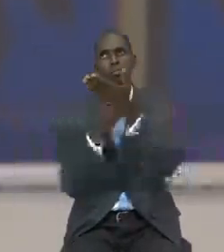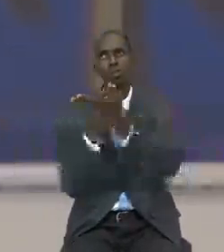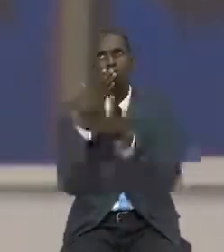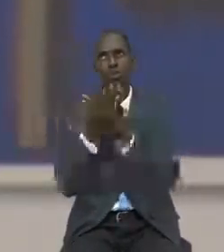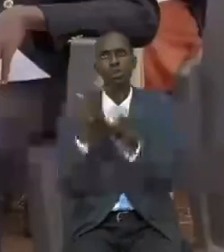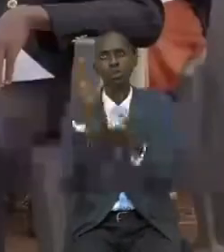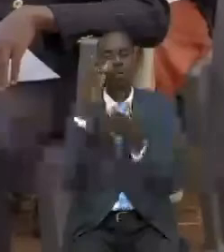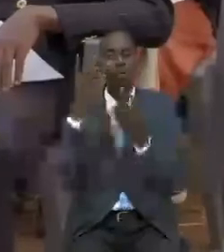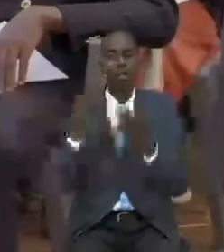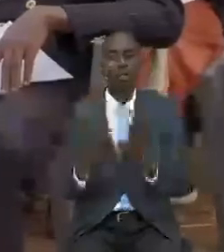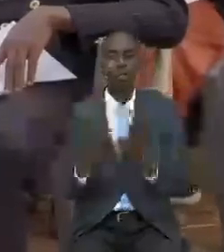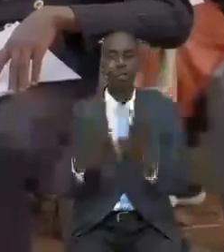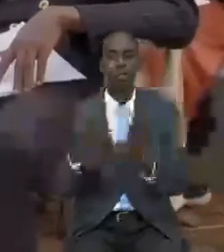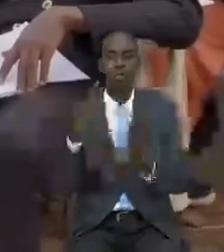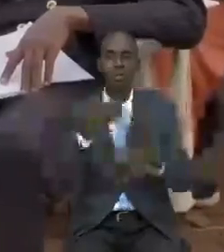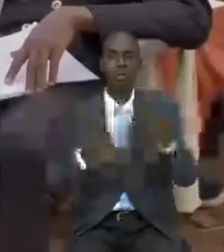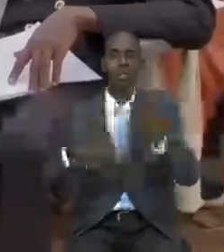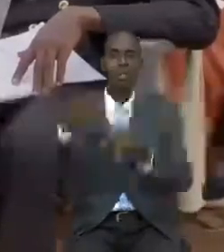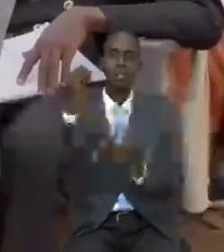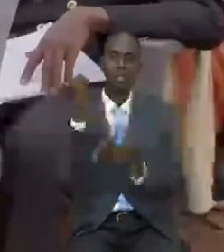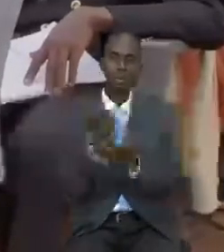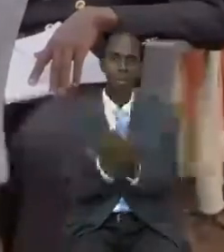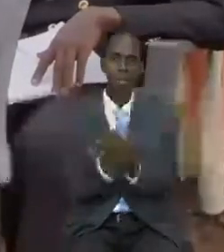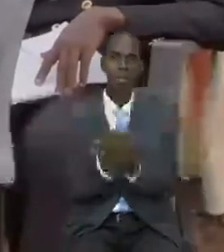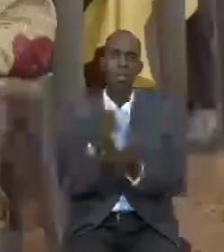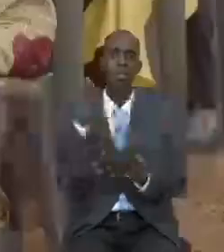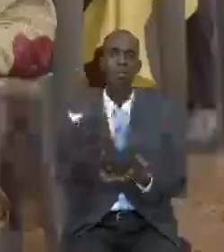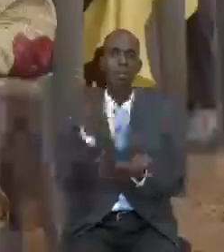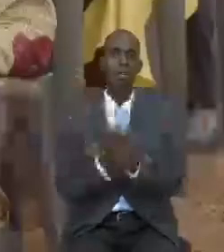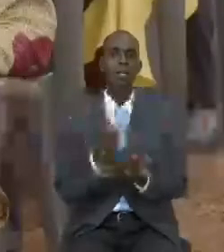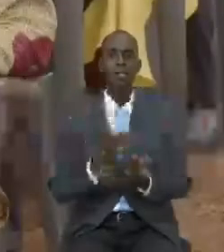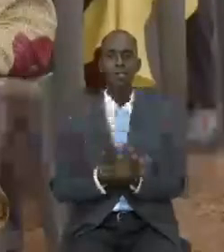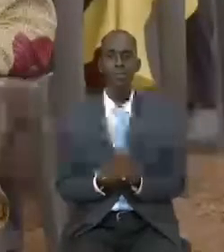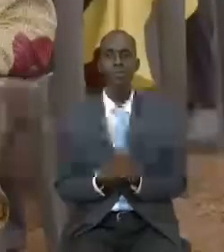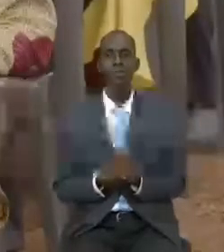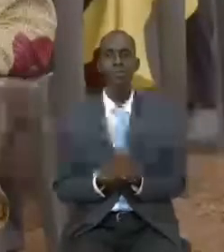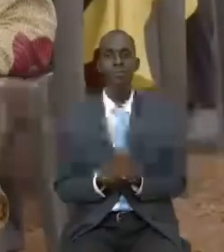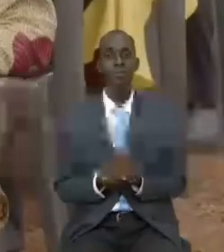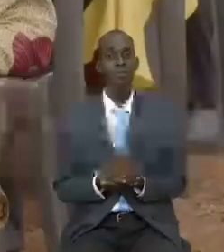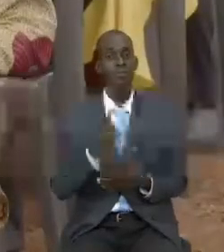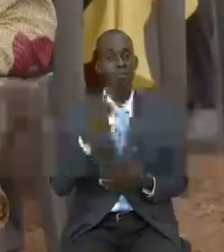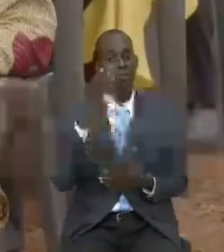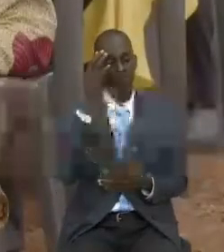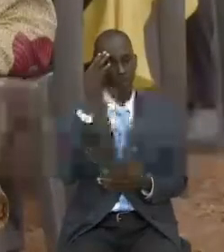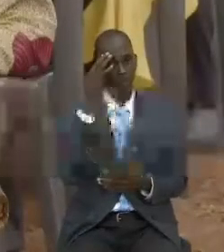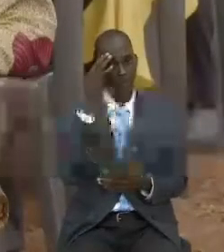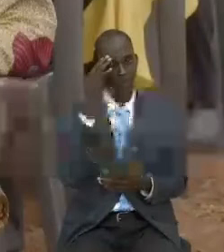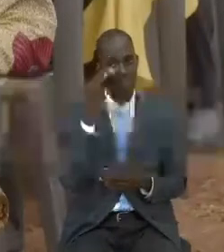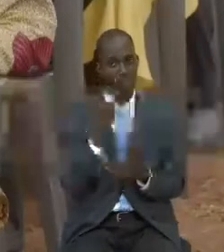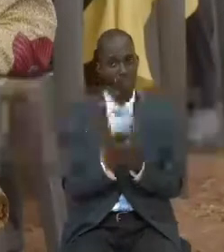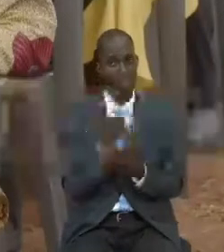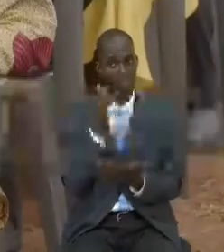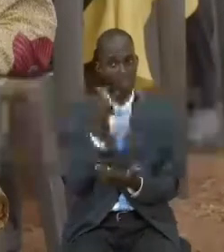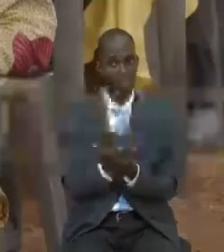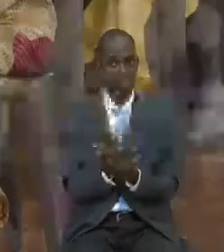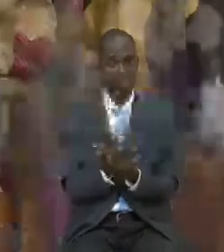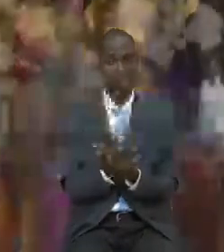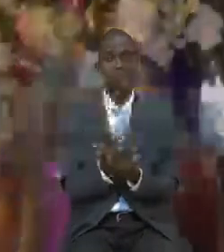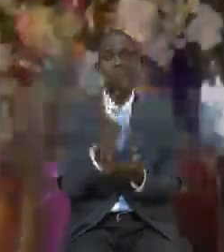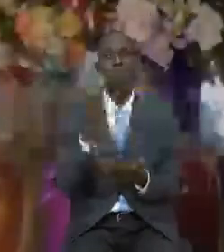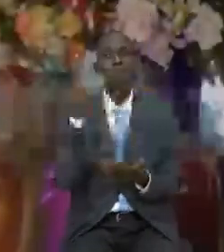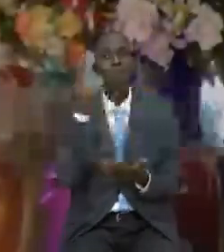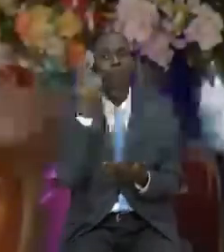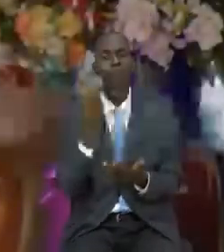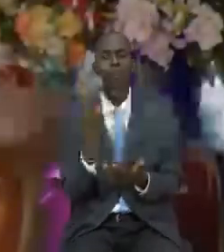Amen. Amen. I said amen. Amen. You know, that amen will result in, oh